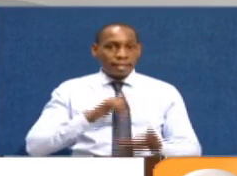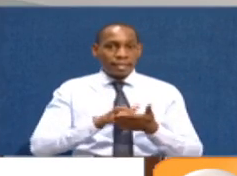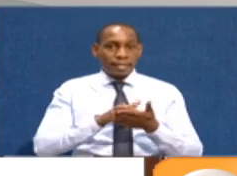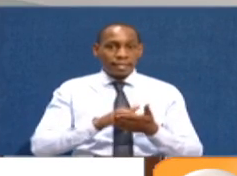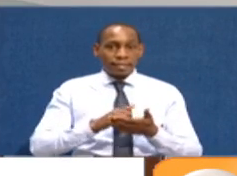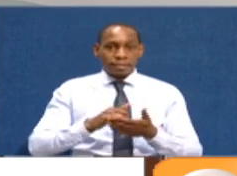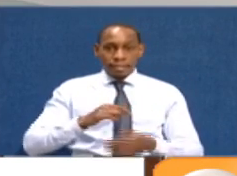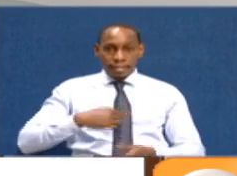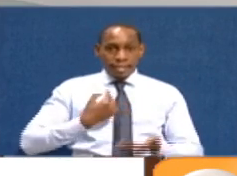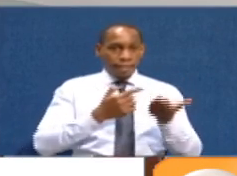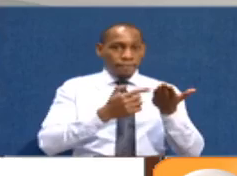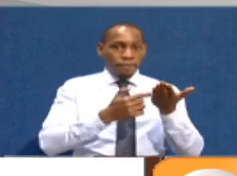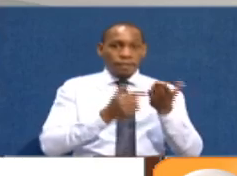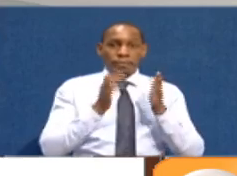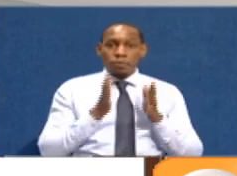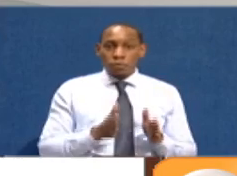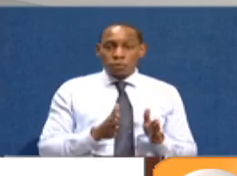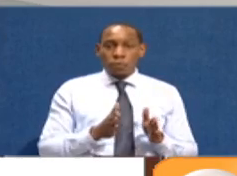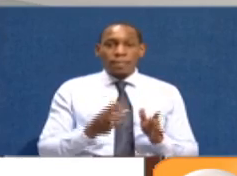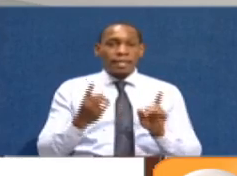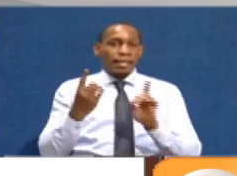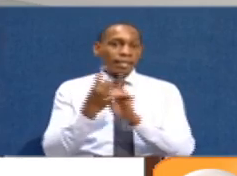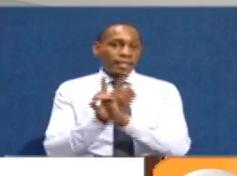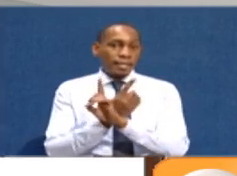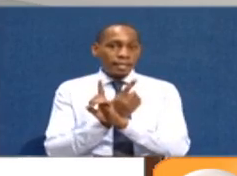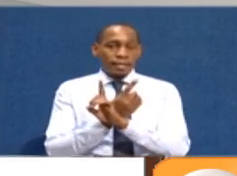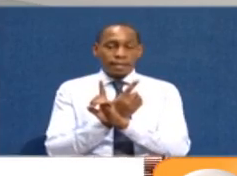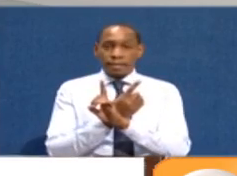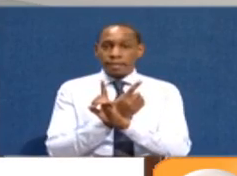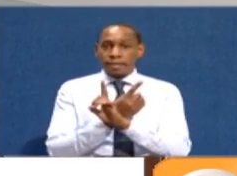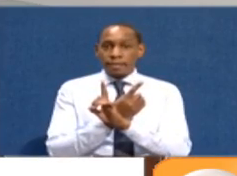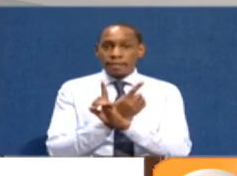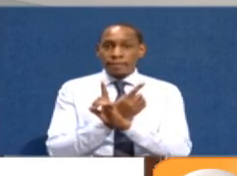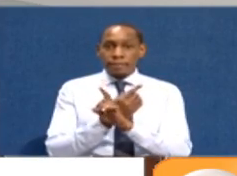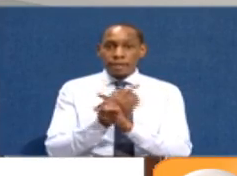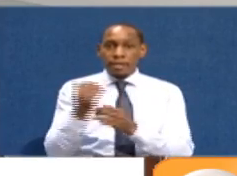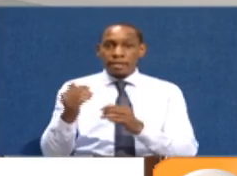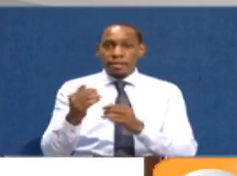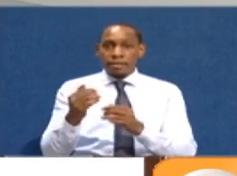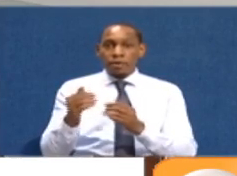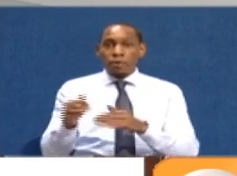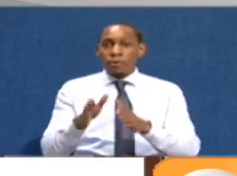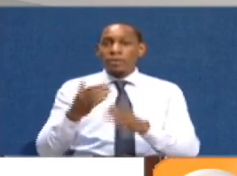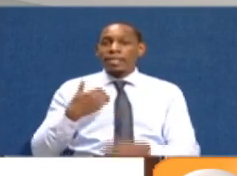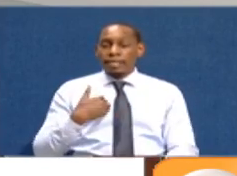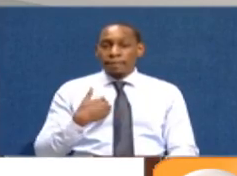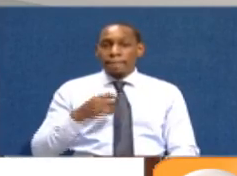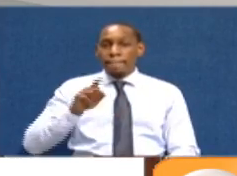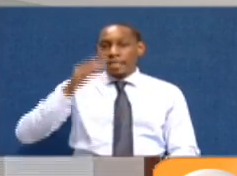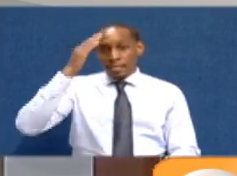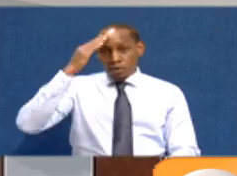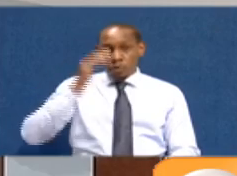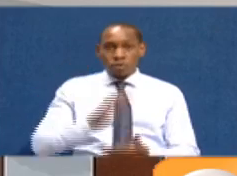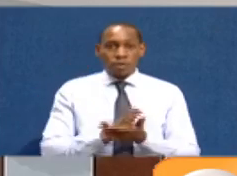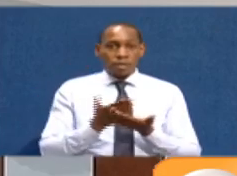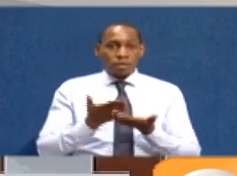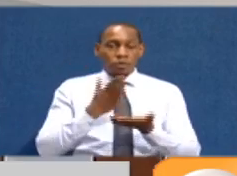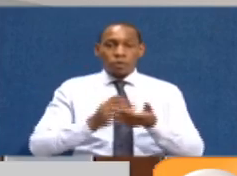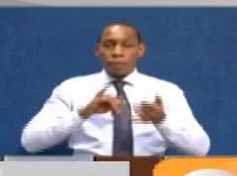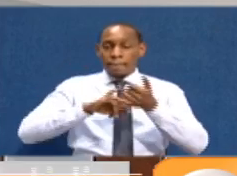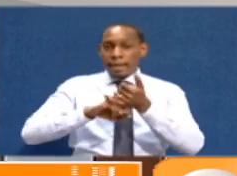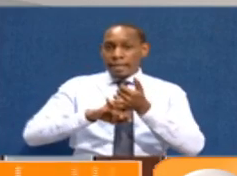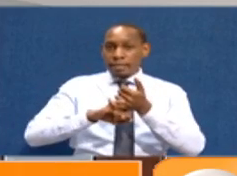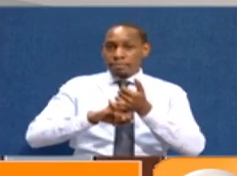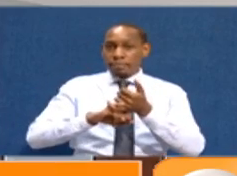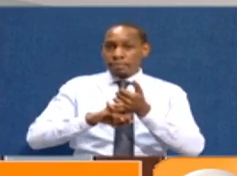am white and I have different, let's just call them white privileges. And you have to be aware of those things. So marrying